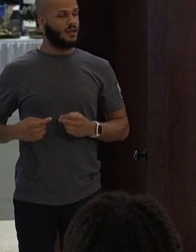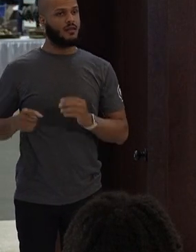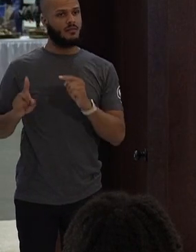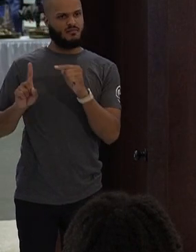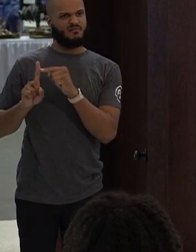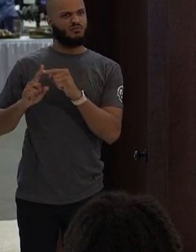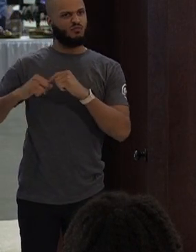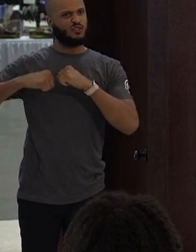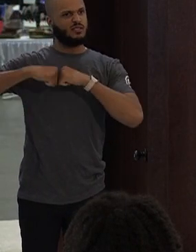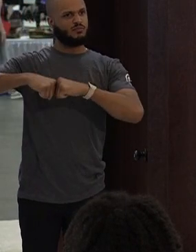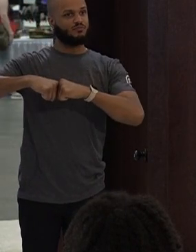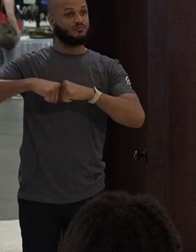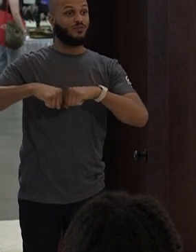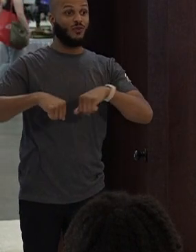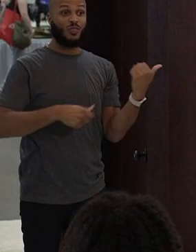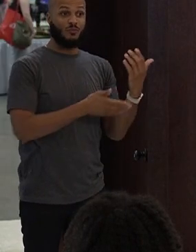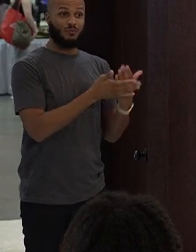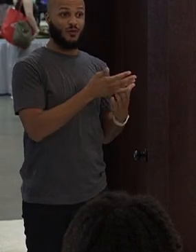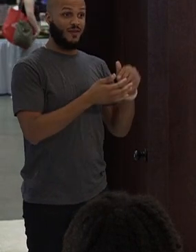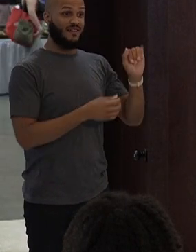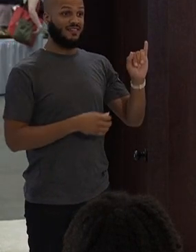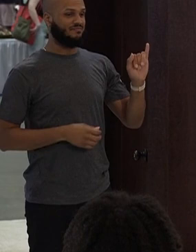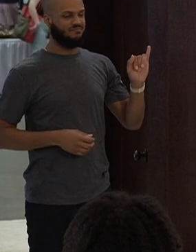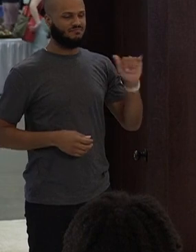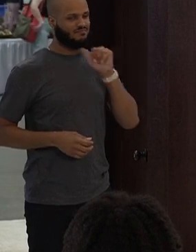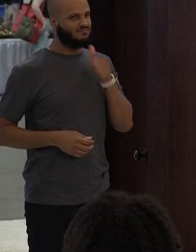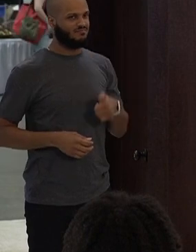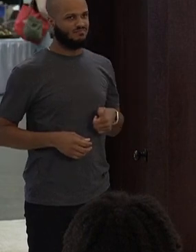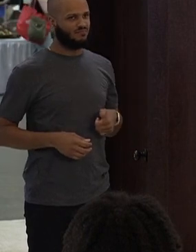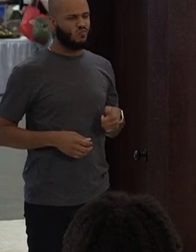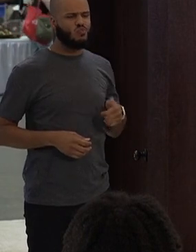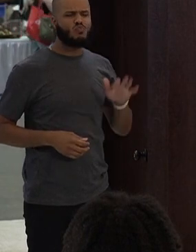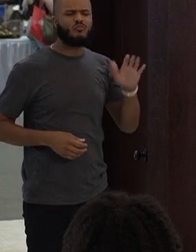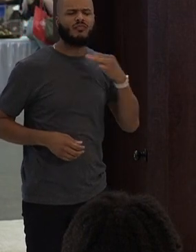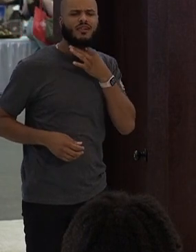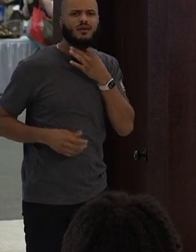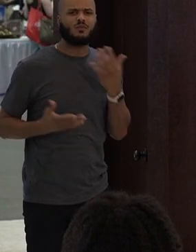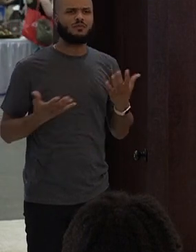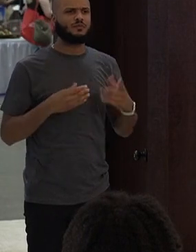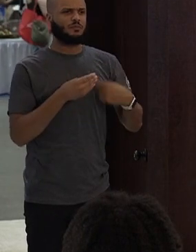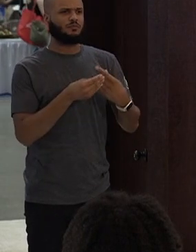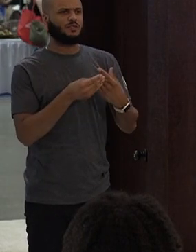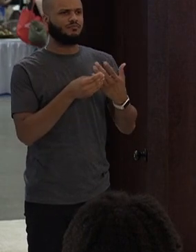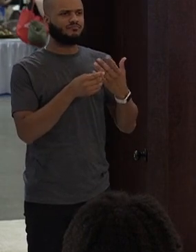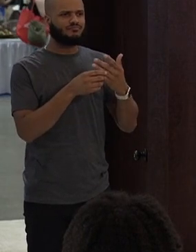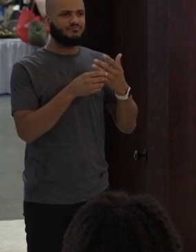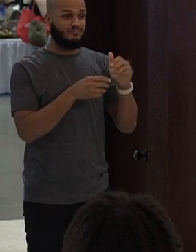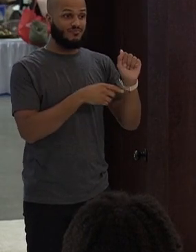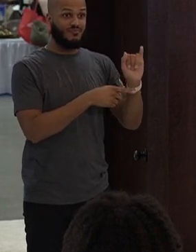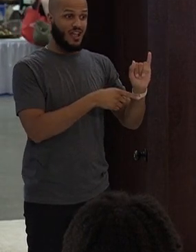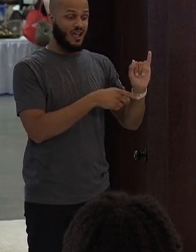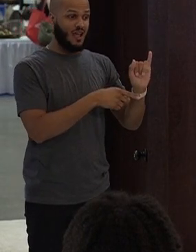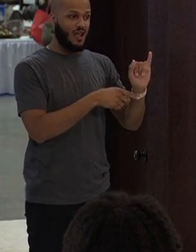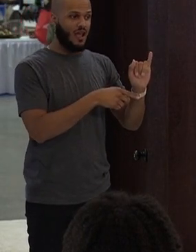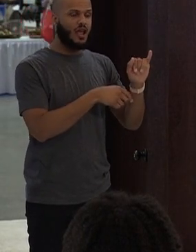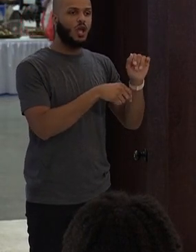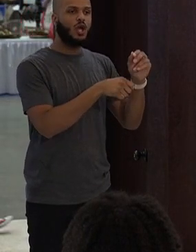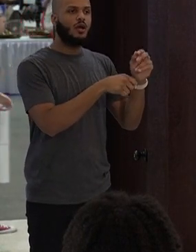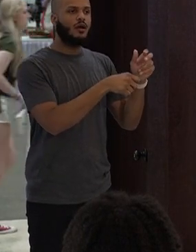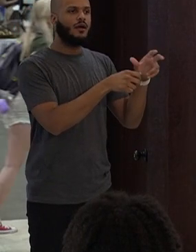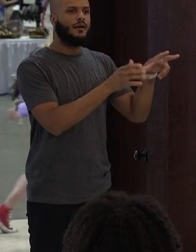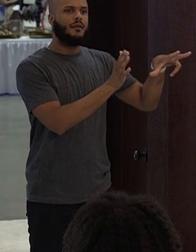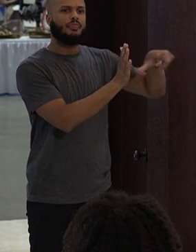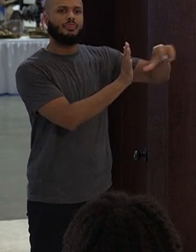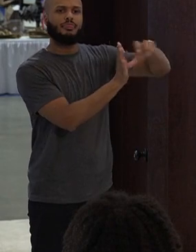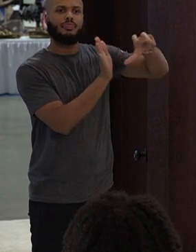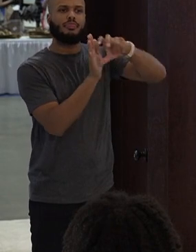is protected, but the part that's created by AI isn't. But what about all those works that AI is using in